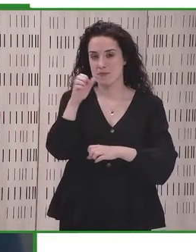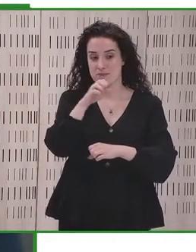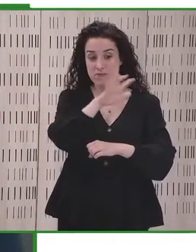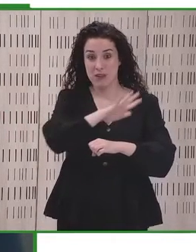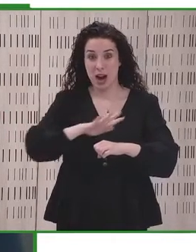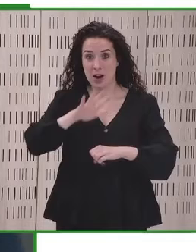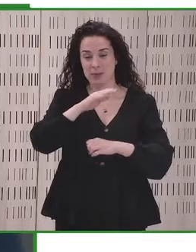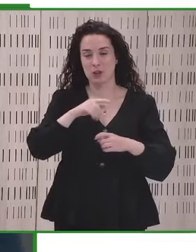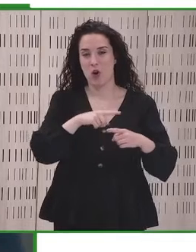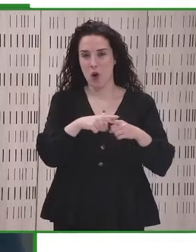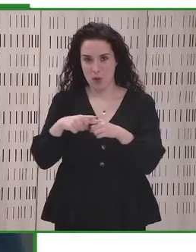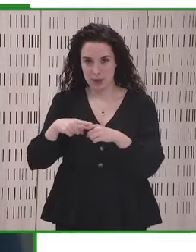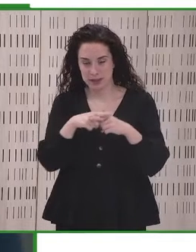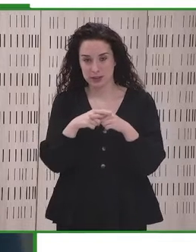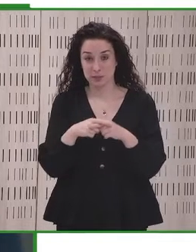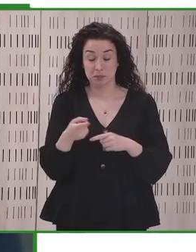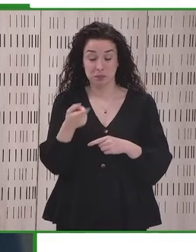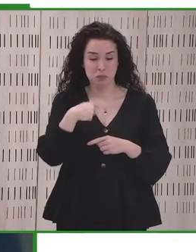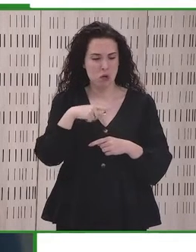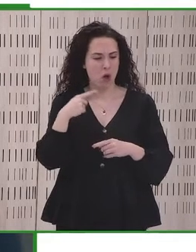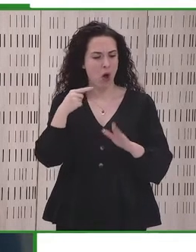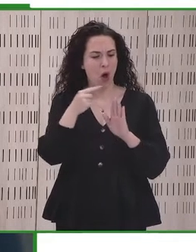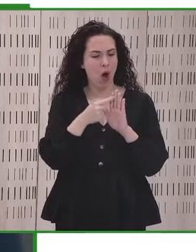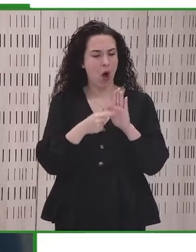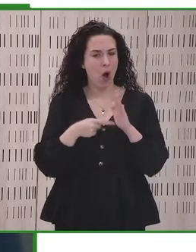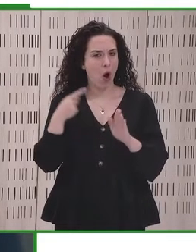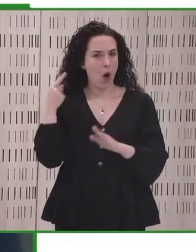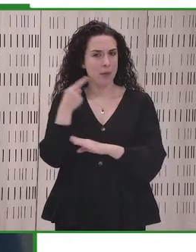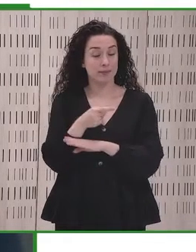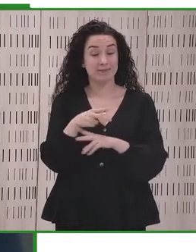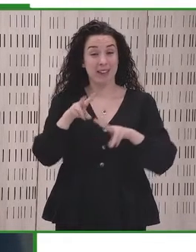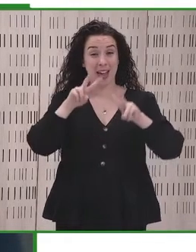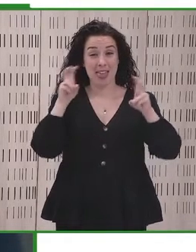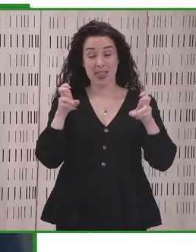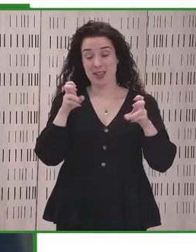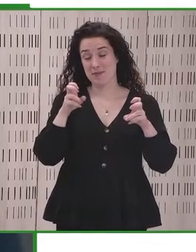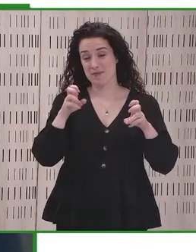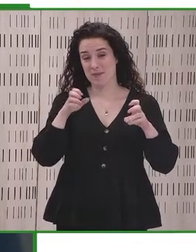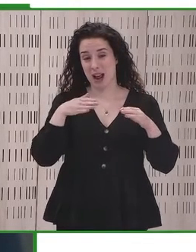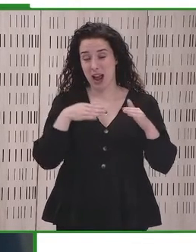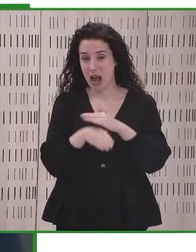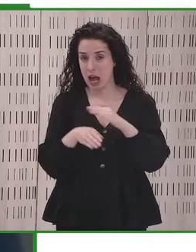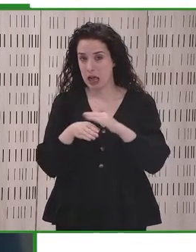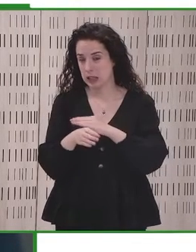with the principles of accessibility when these funds are granted.